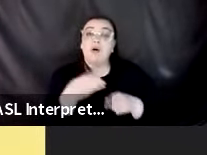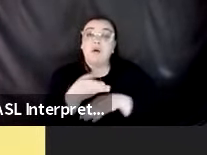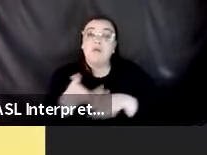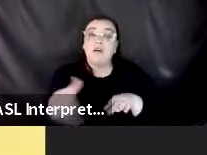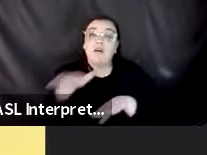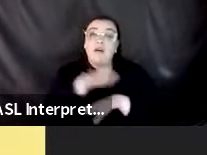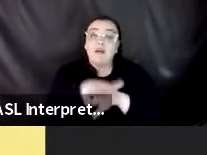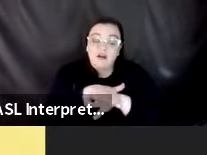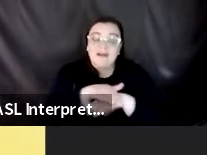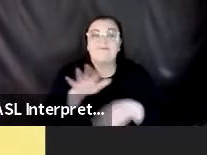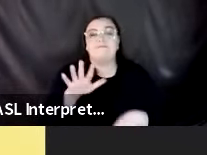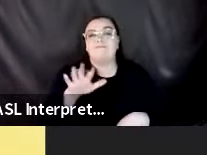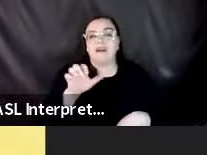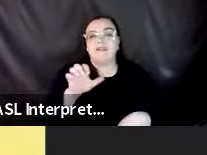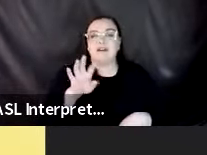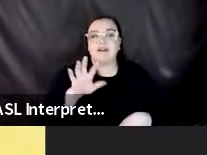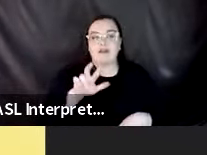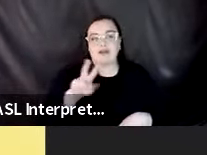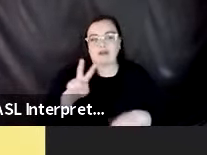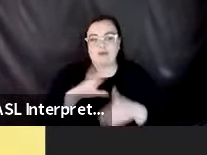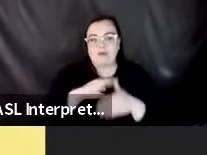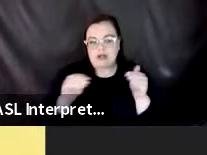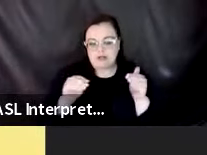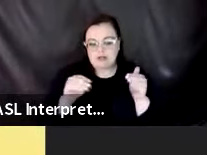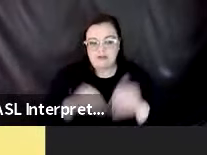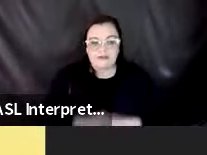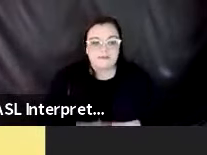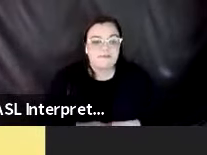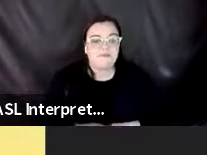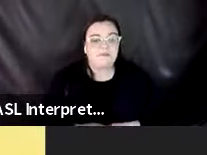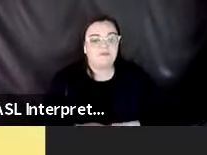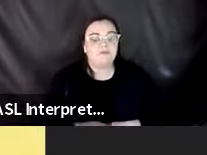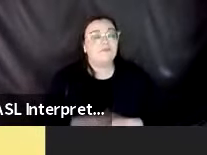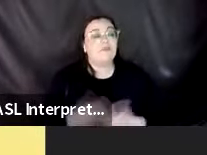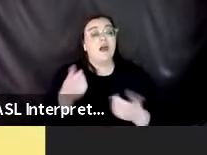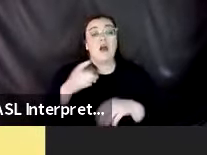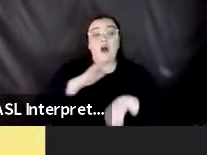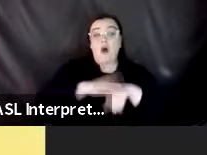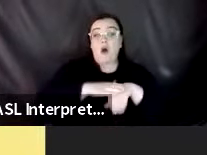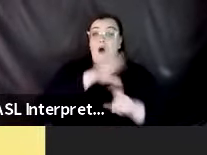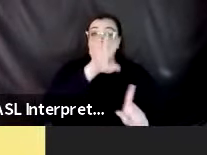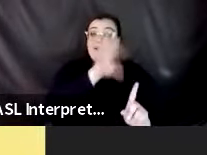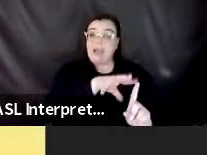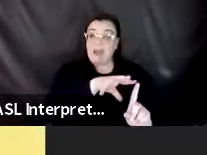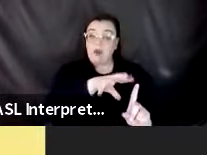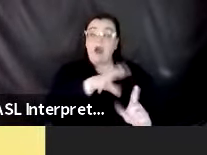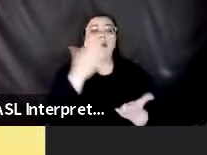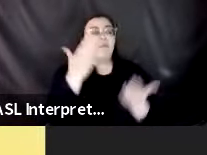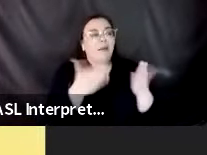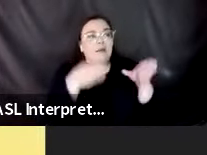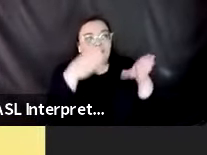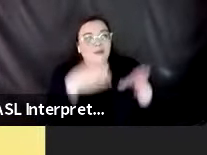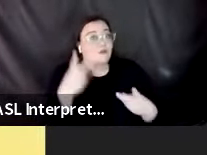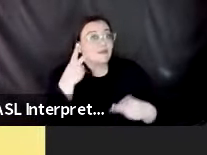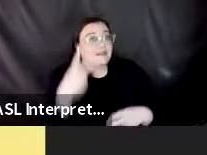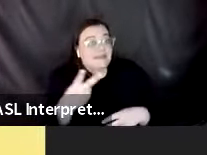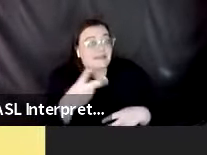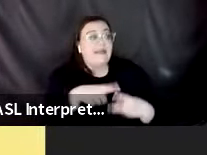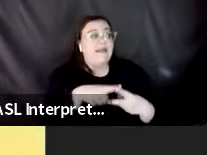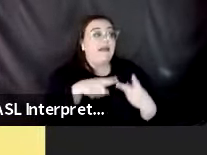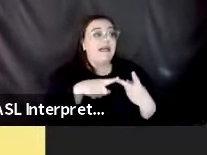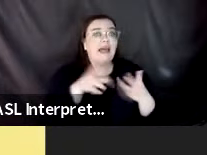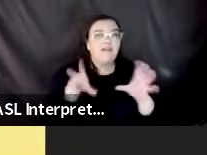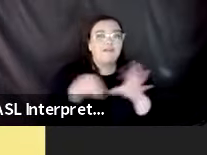$535.40. Now, an on-camera performer can be what you think of, the individual who's speaking to the camera. It can be someone who's in a close-up